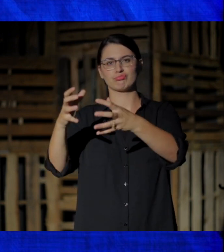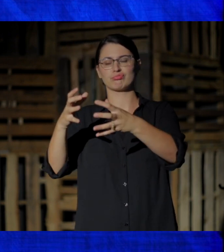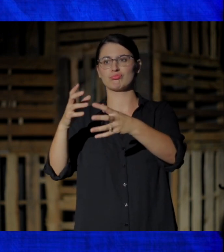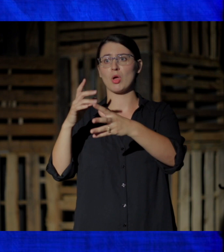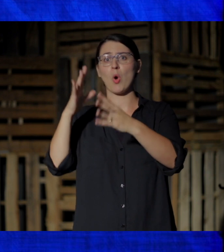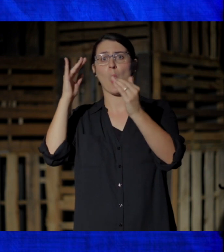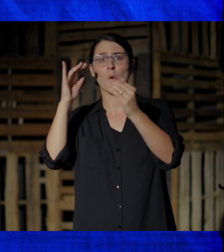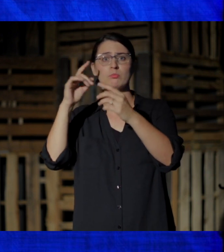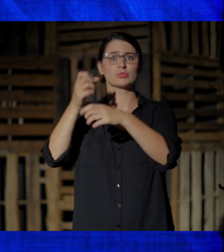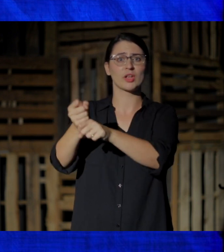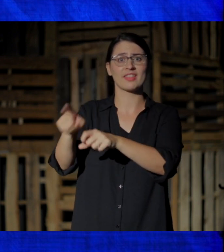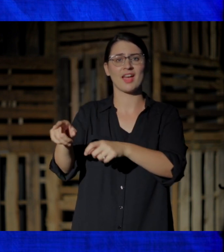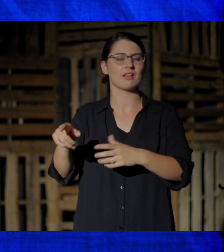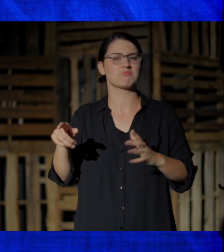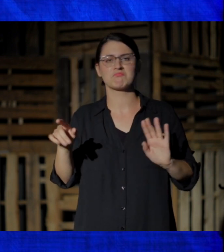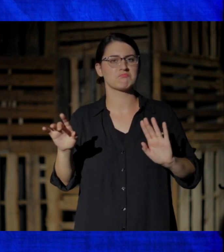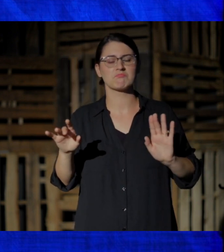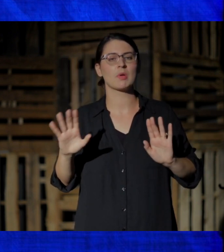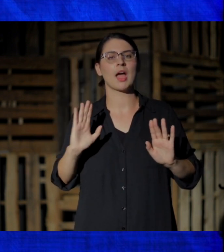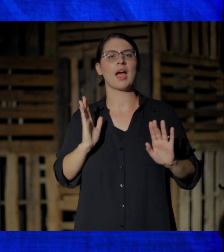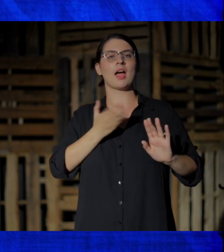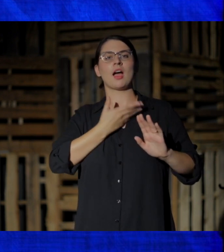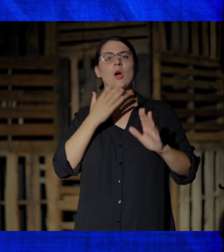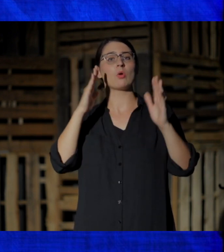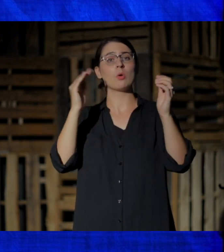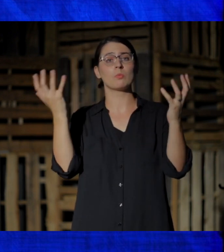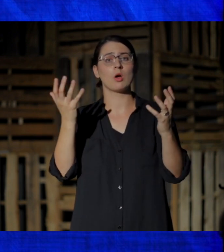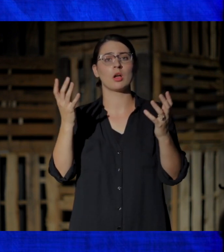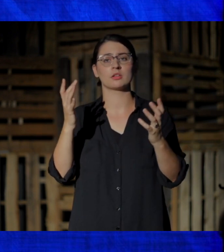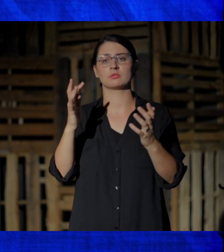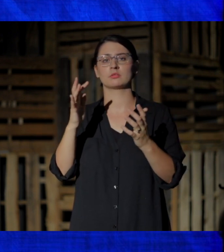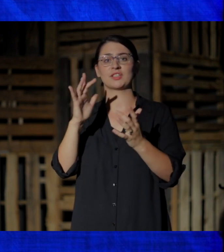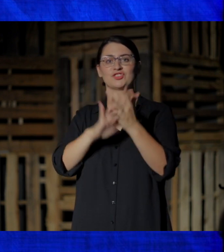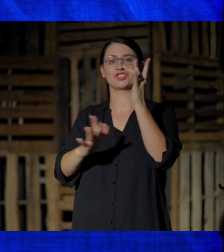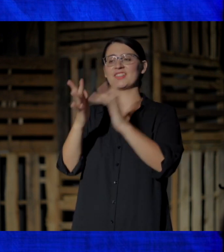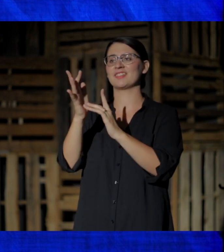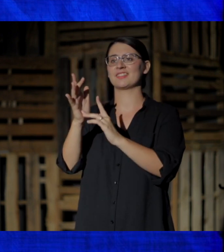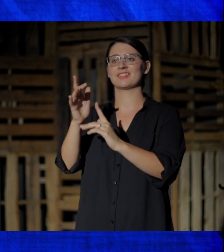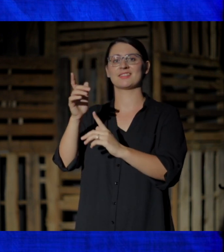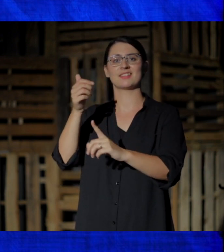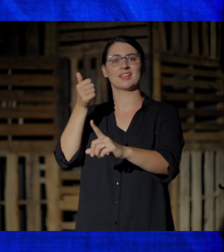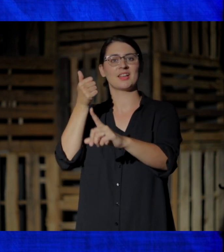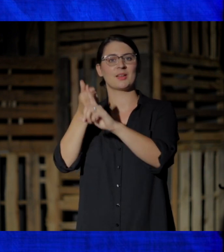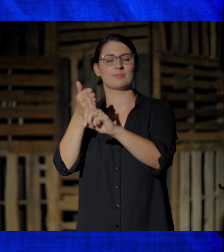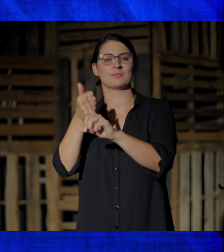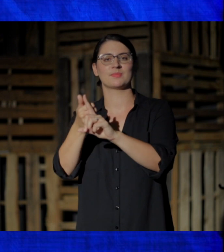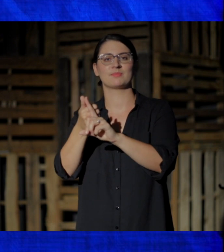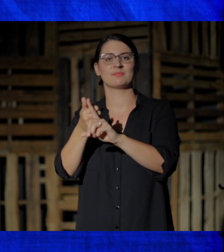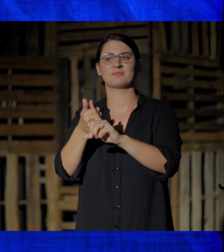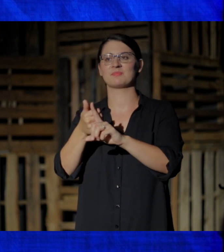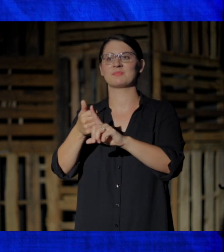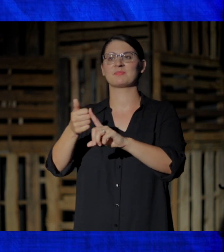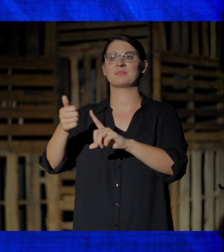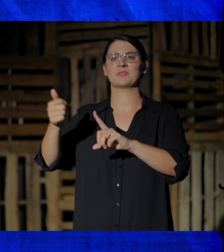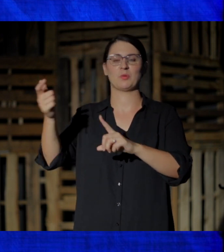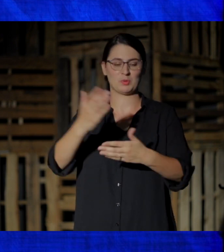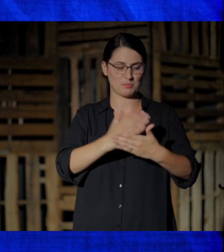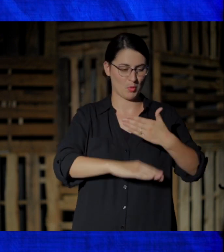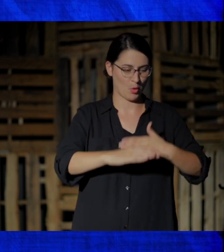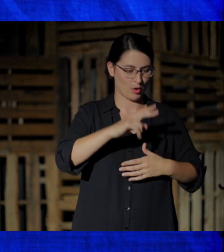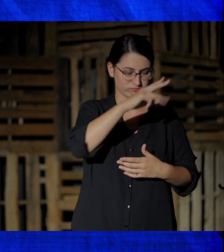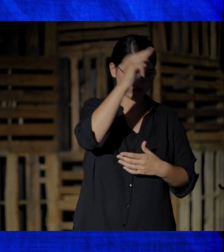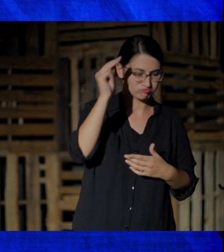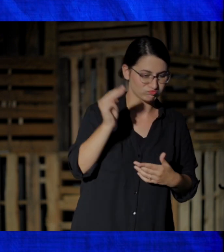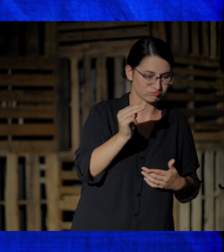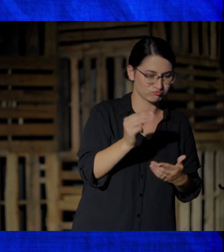promise. A promise that is testified by the birth of a child in a manger who grew up and lived a perfect life